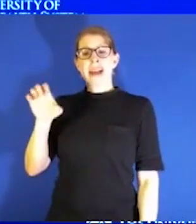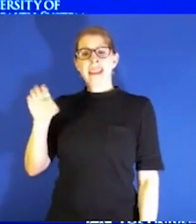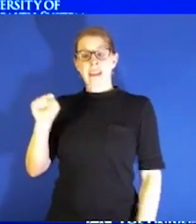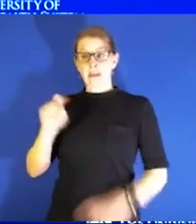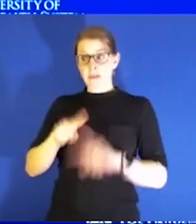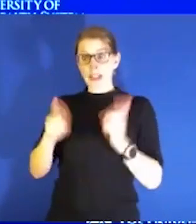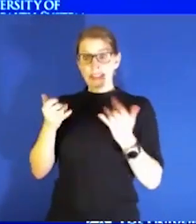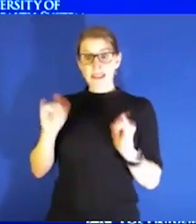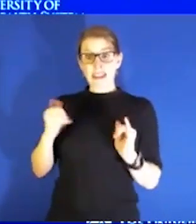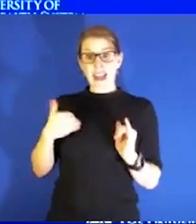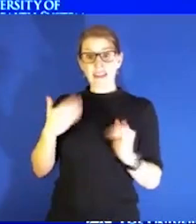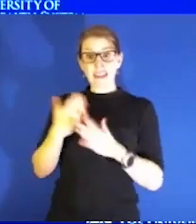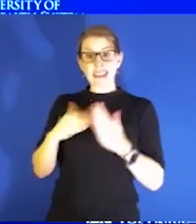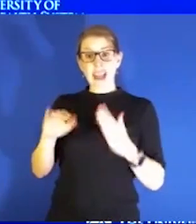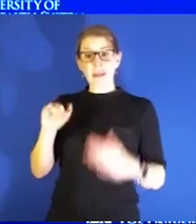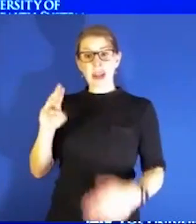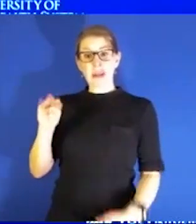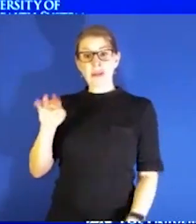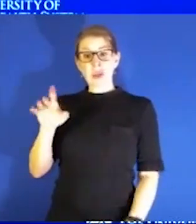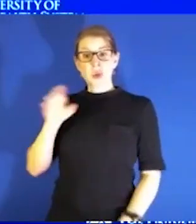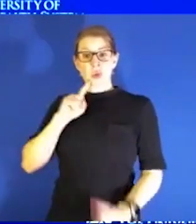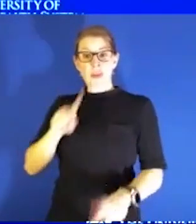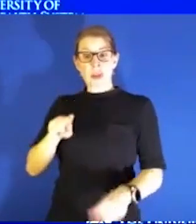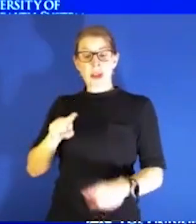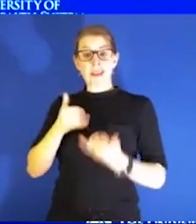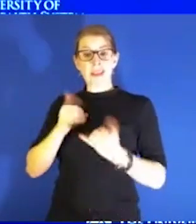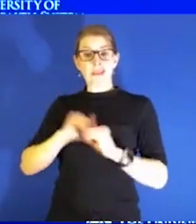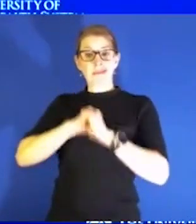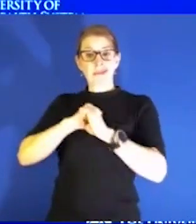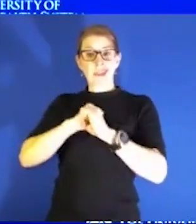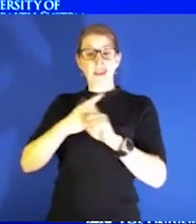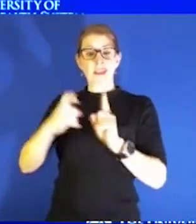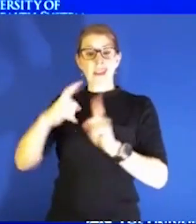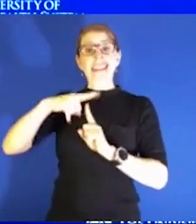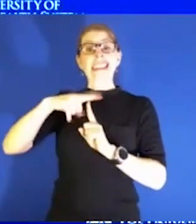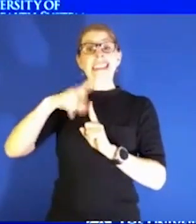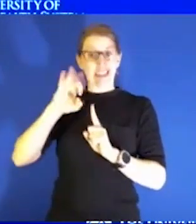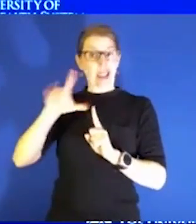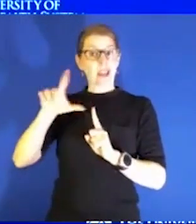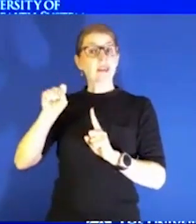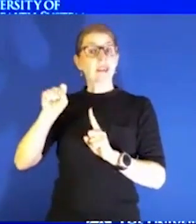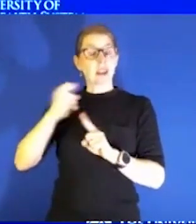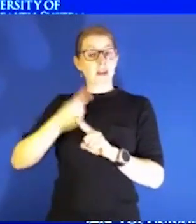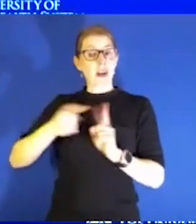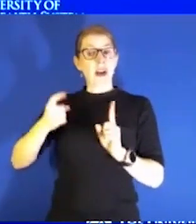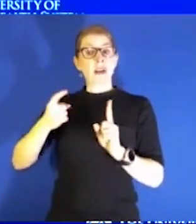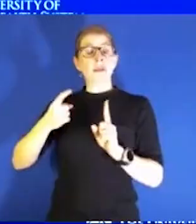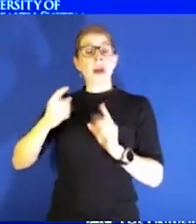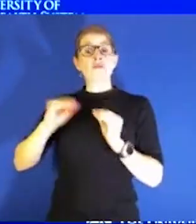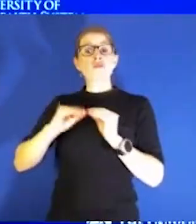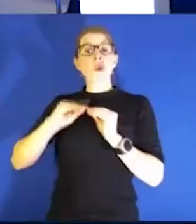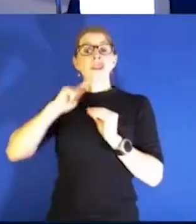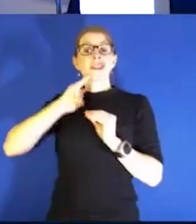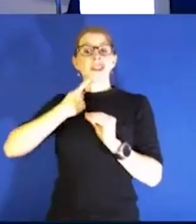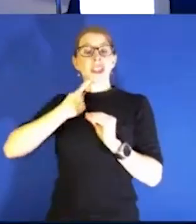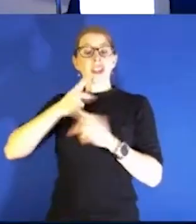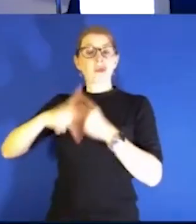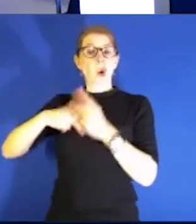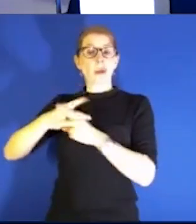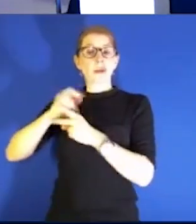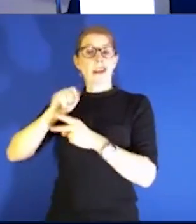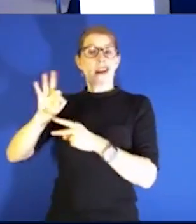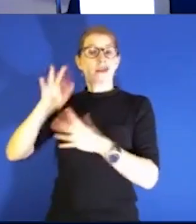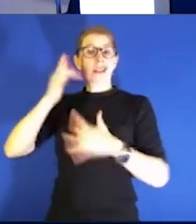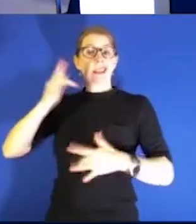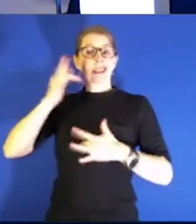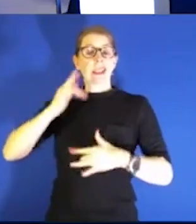there to help protect you, especially with those T cells, from those other more severe forms of the disease. So Anne wants to know, she says